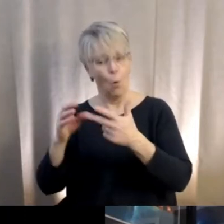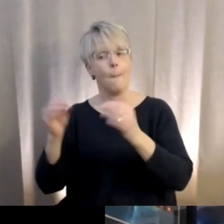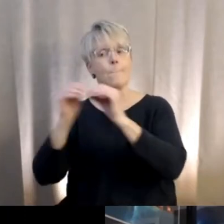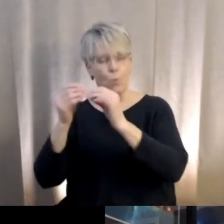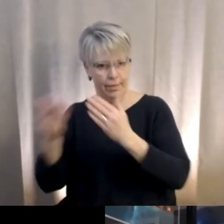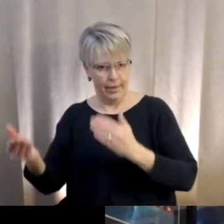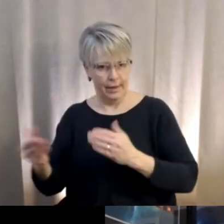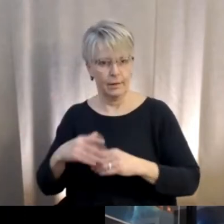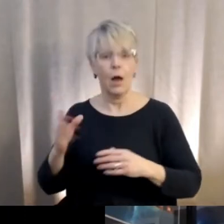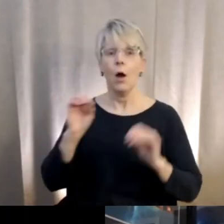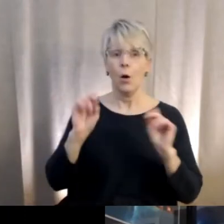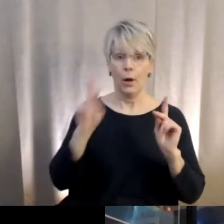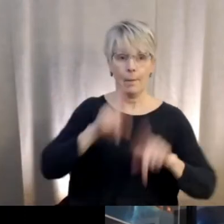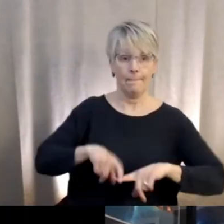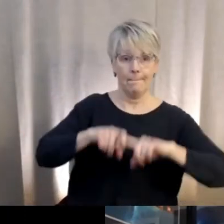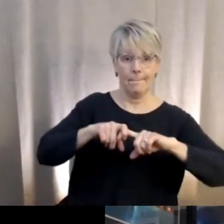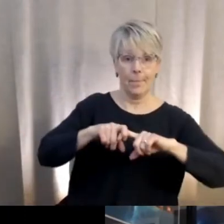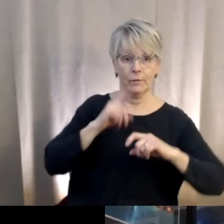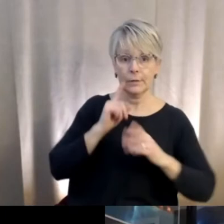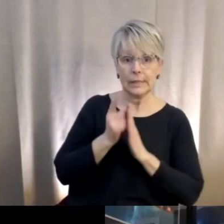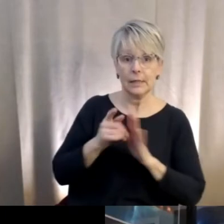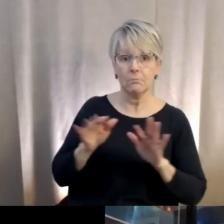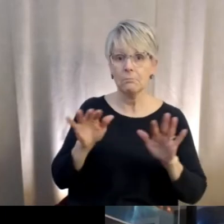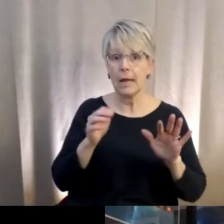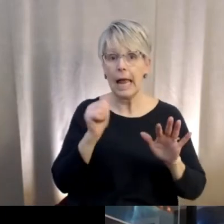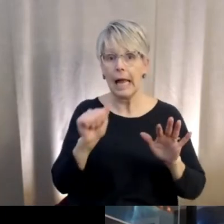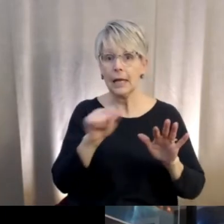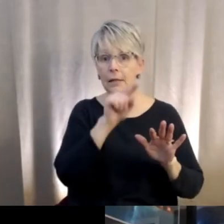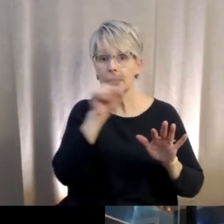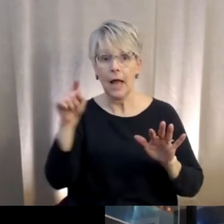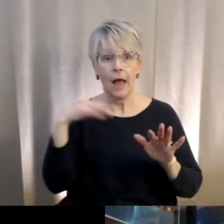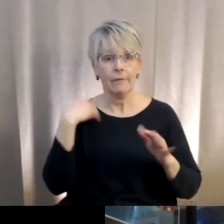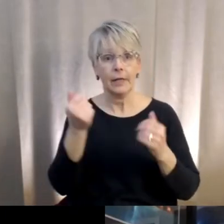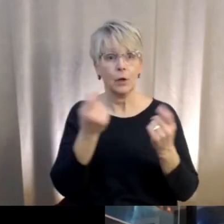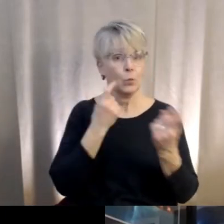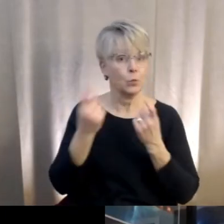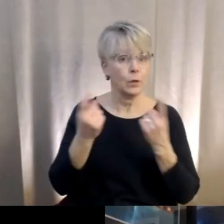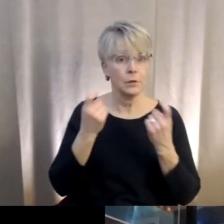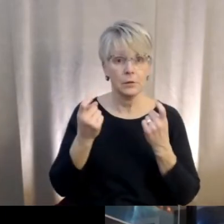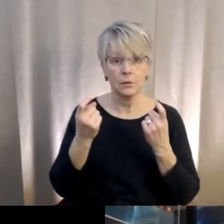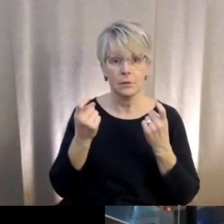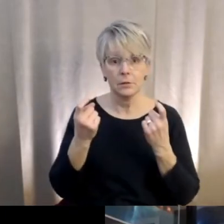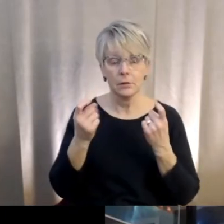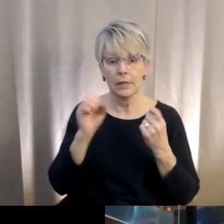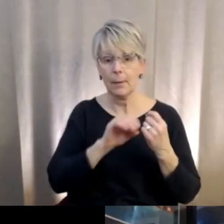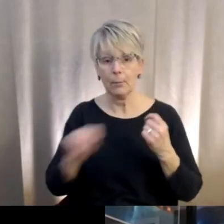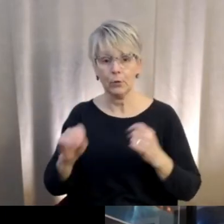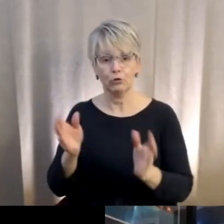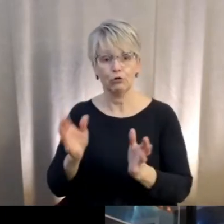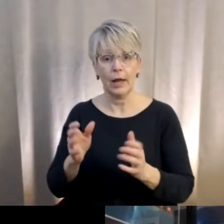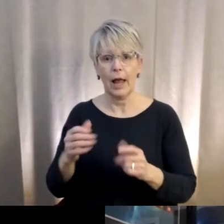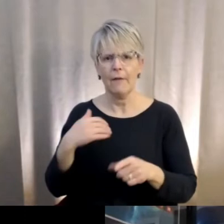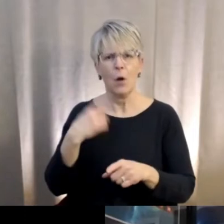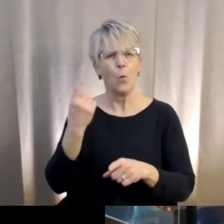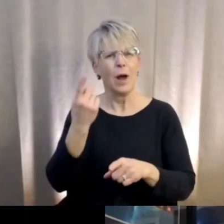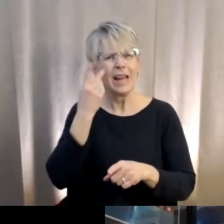Sure. Let's pause for a second. And if anybody has any questions, they can put them in chat. There is one that